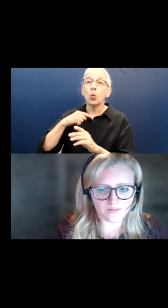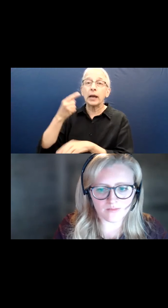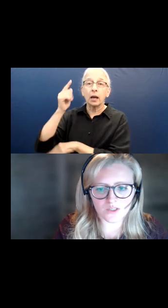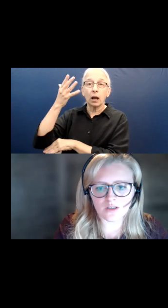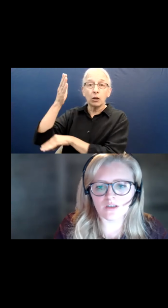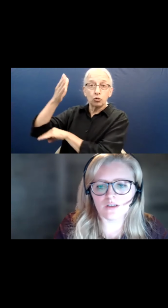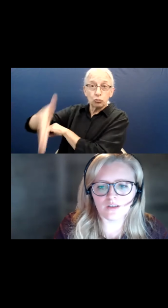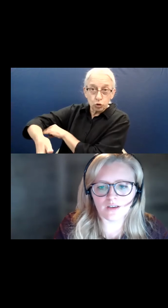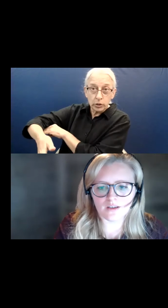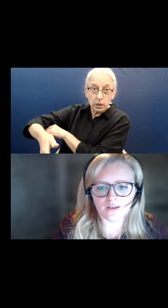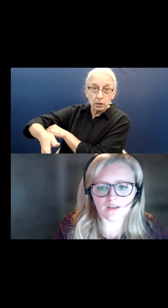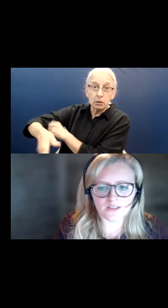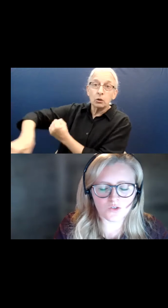project.